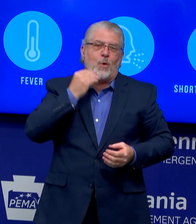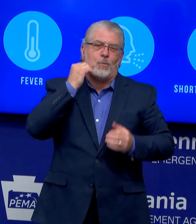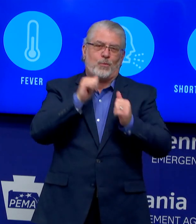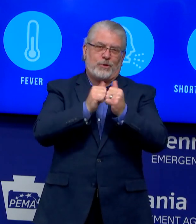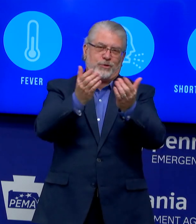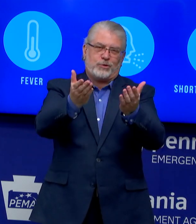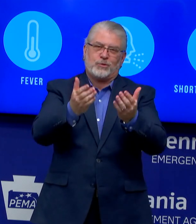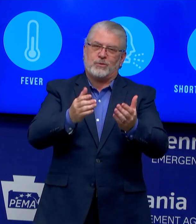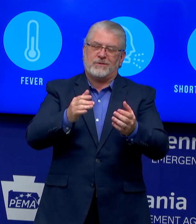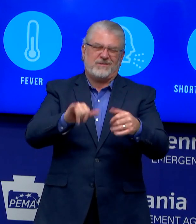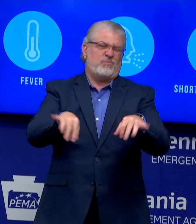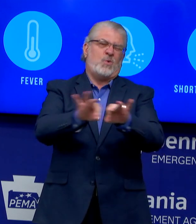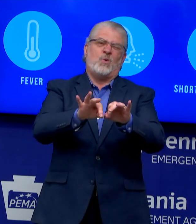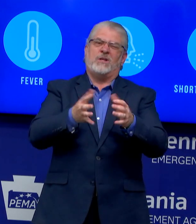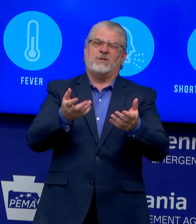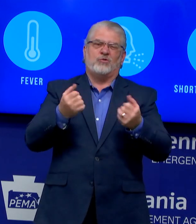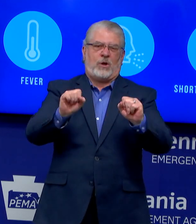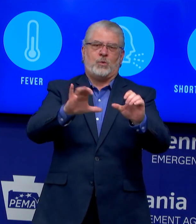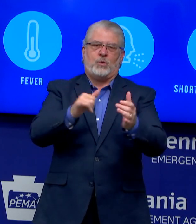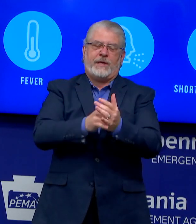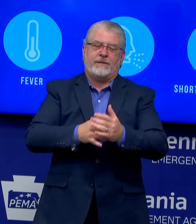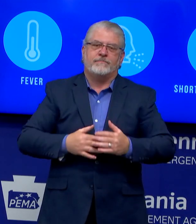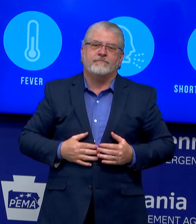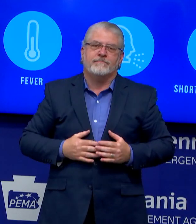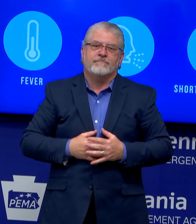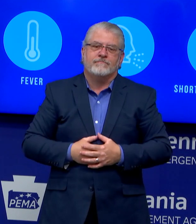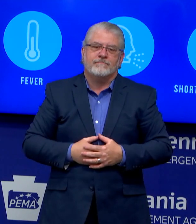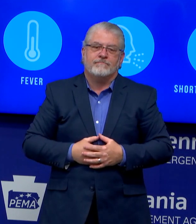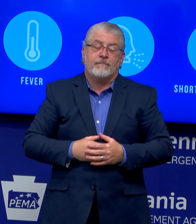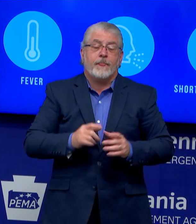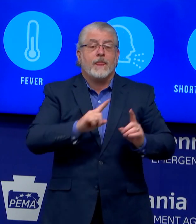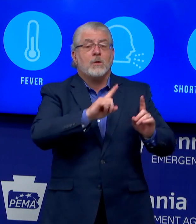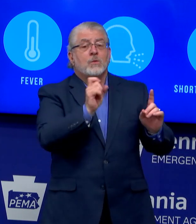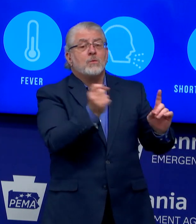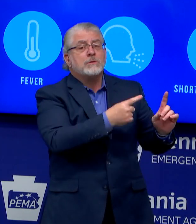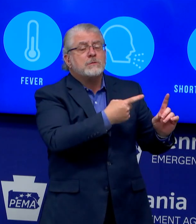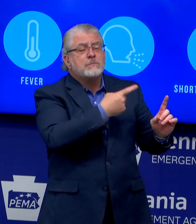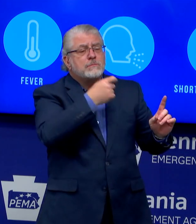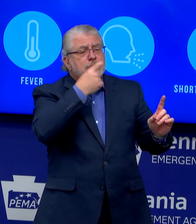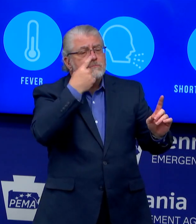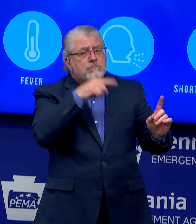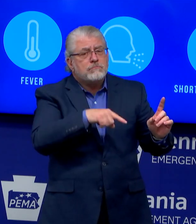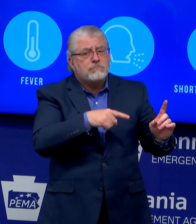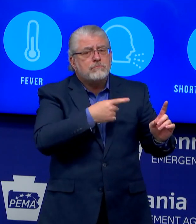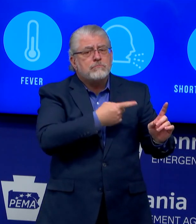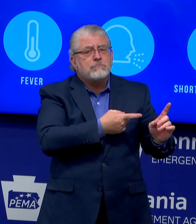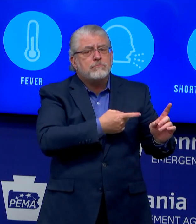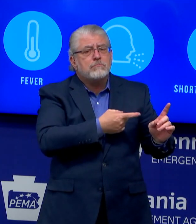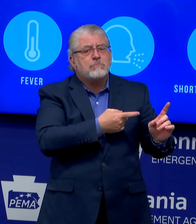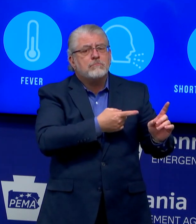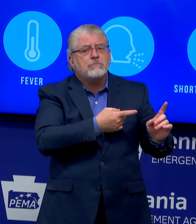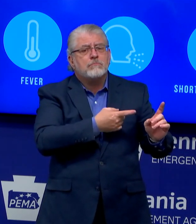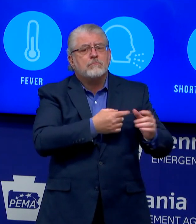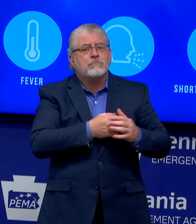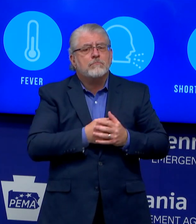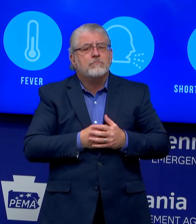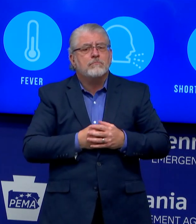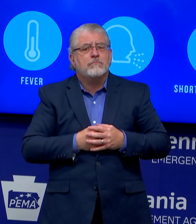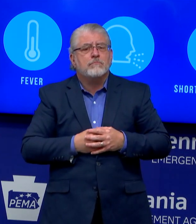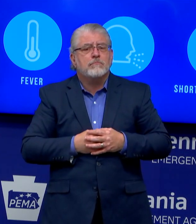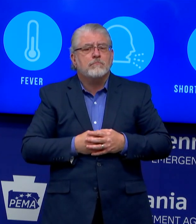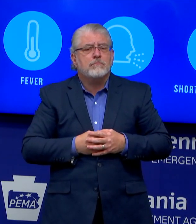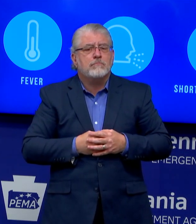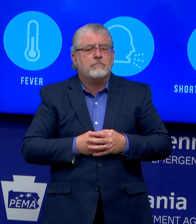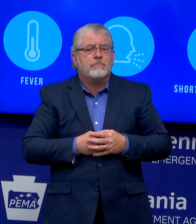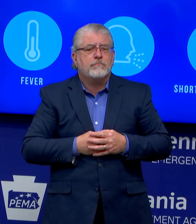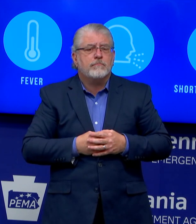from WLVR. Can you give us an update on Pennsylvania's medical rationing guidelines, and when will the final plan be released?